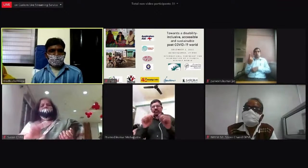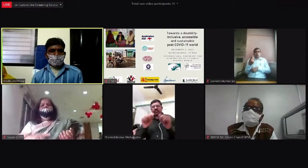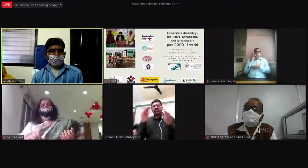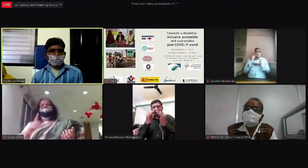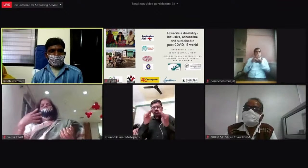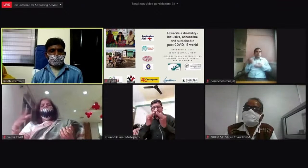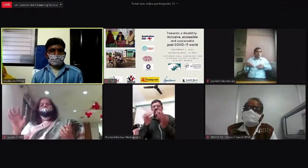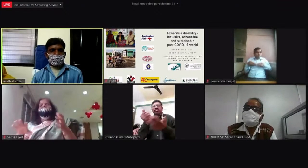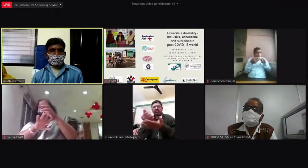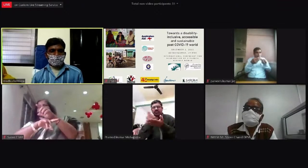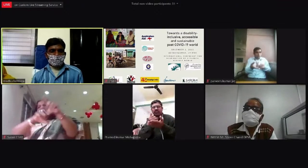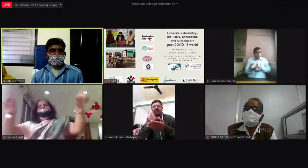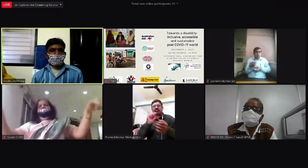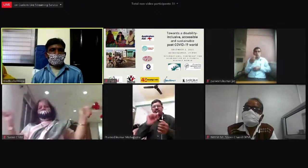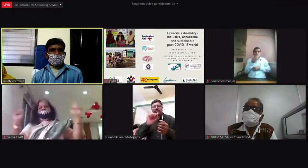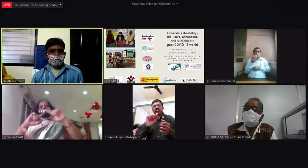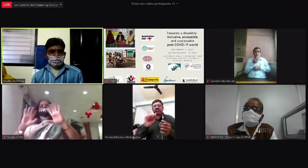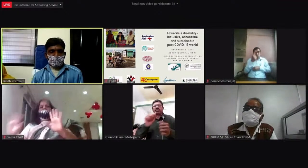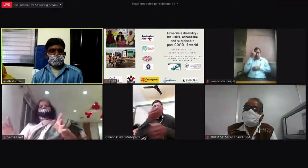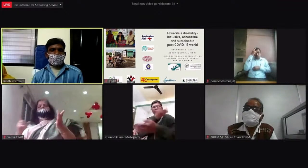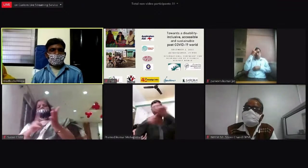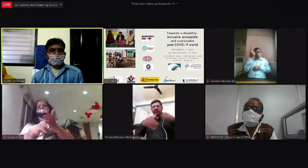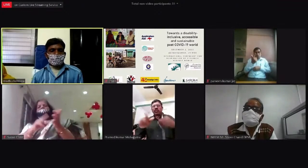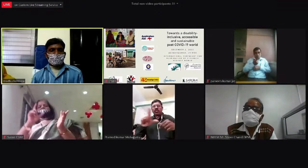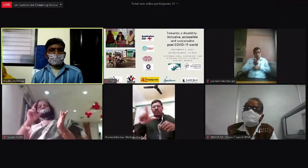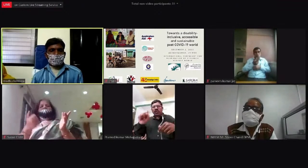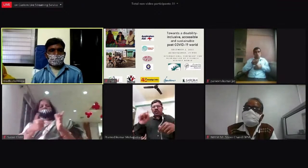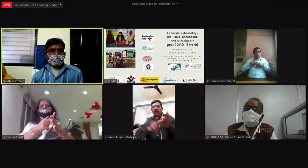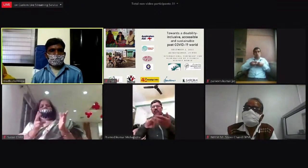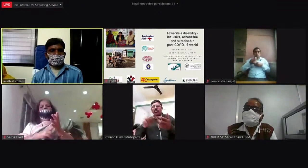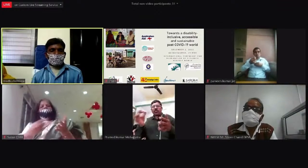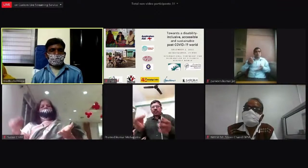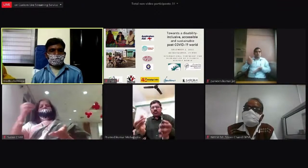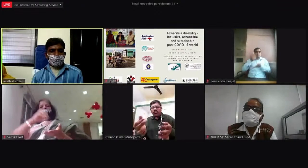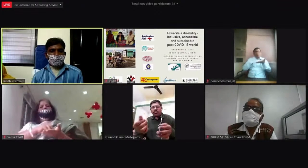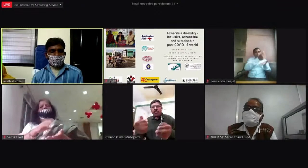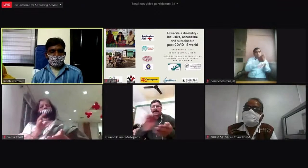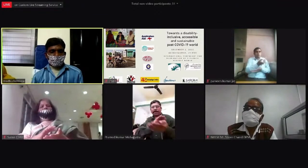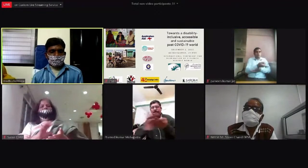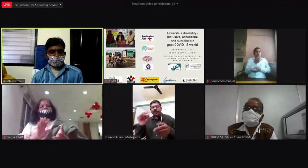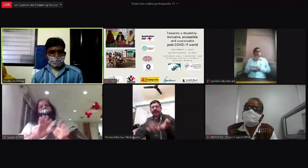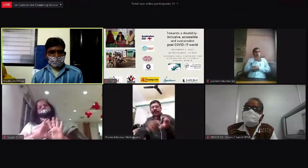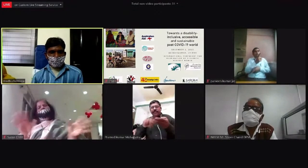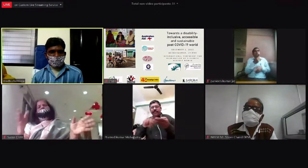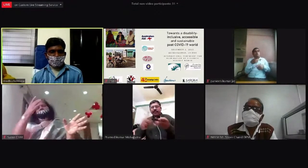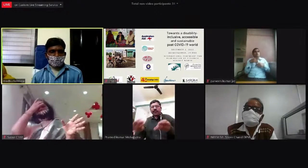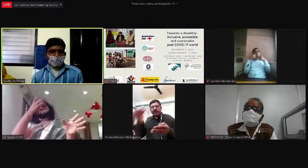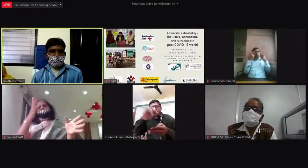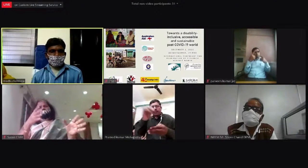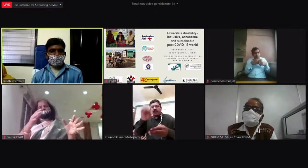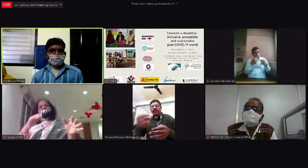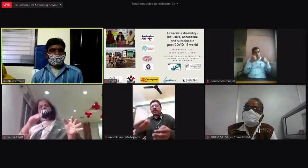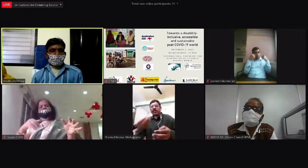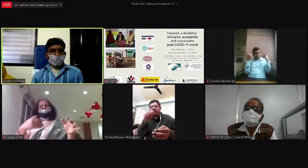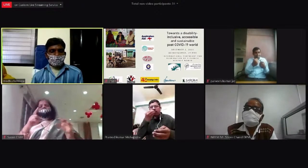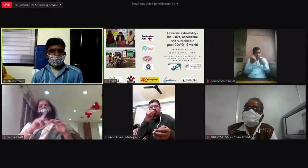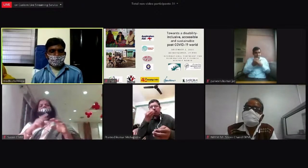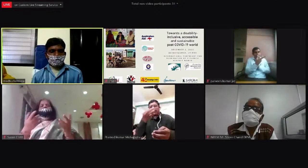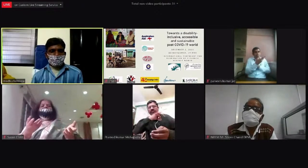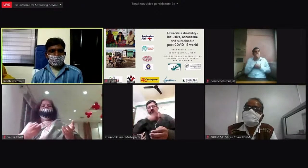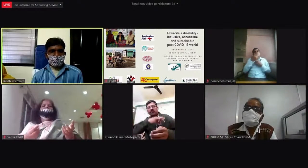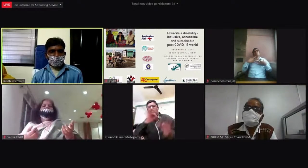should have a place, and they should also have access to loans so that their daily livelihood can